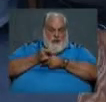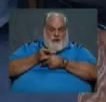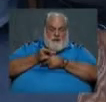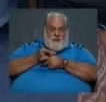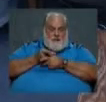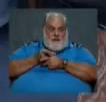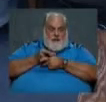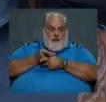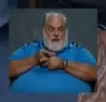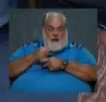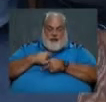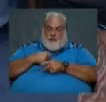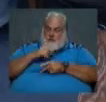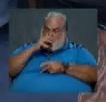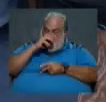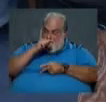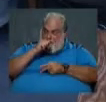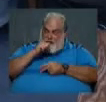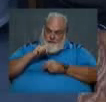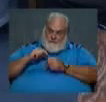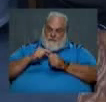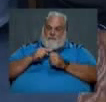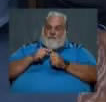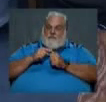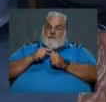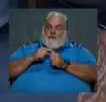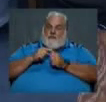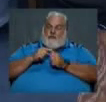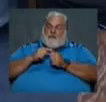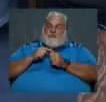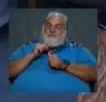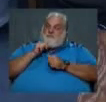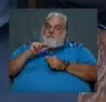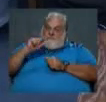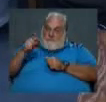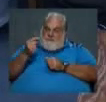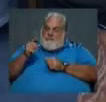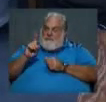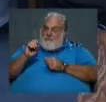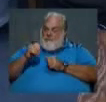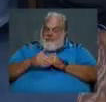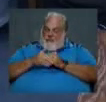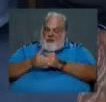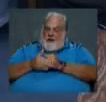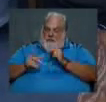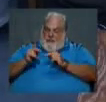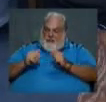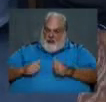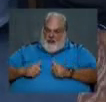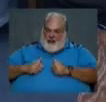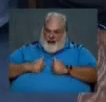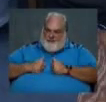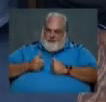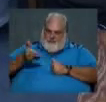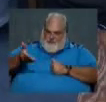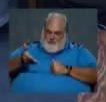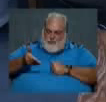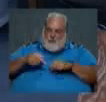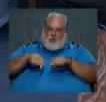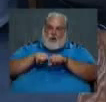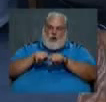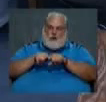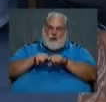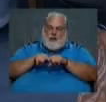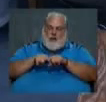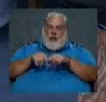what appealed to me initially. Not only do we want to help the residents that are living there, but we also want to make